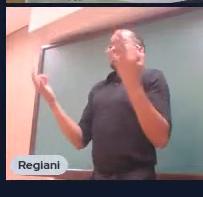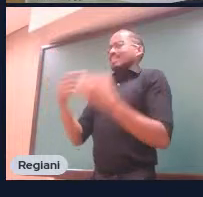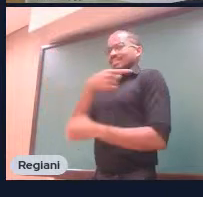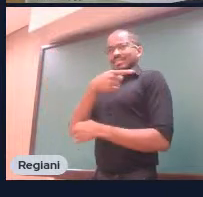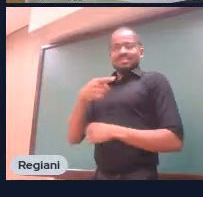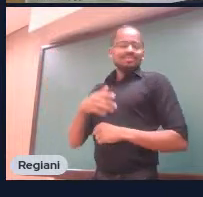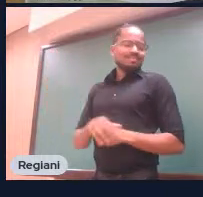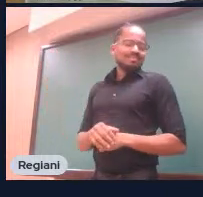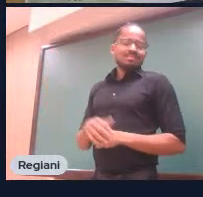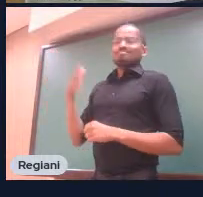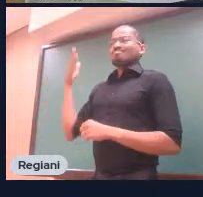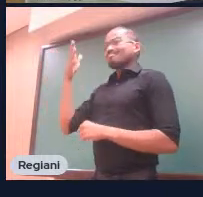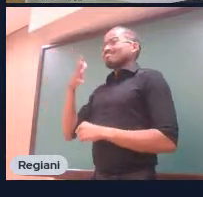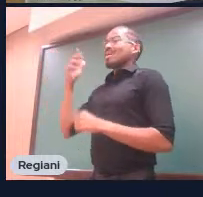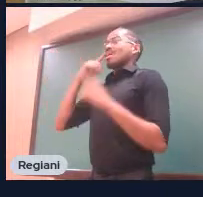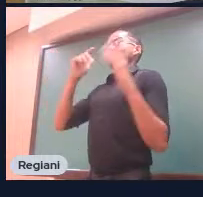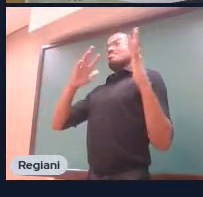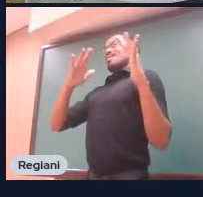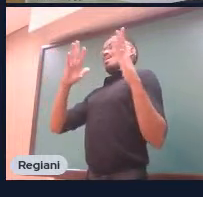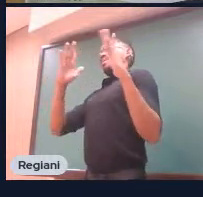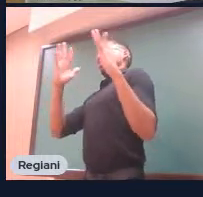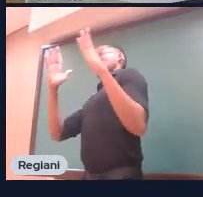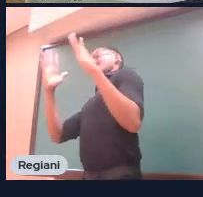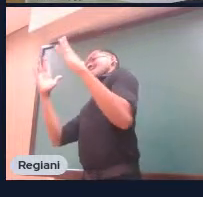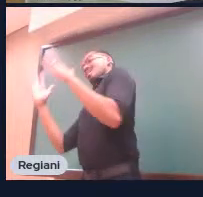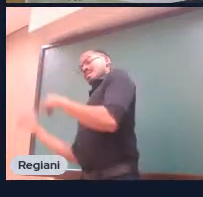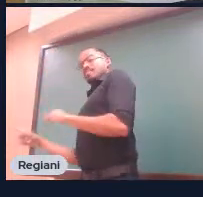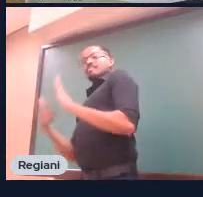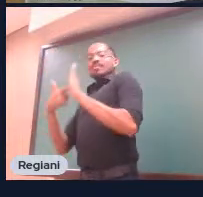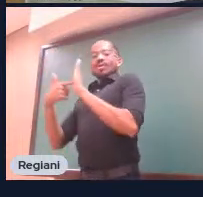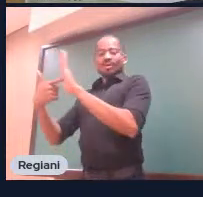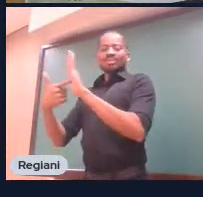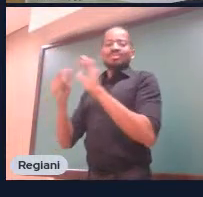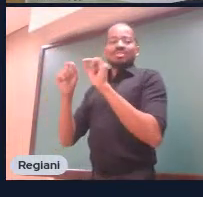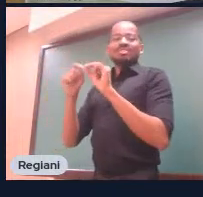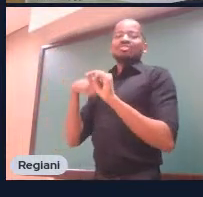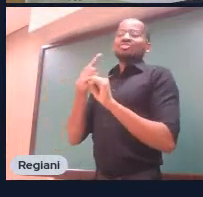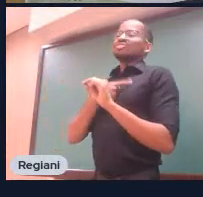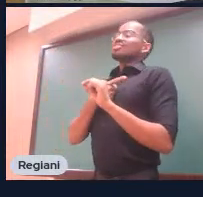Esse panorama, não é? Que vem trazendo o que nós sempre fizemos